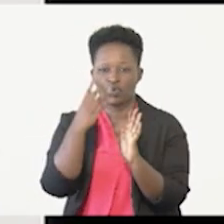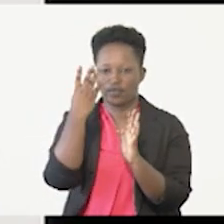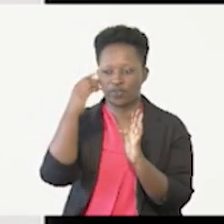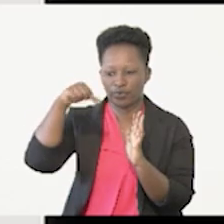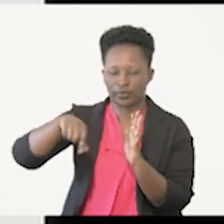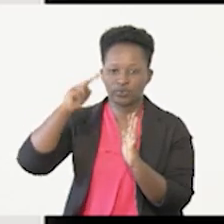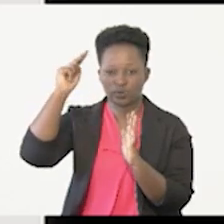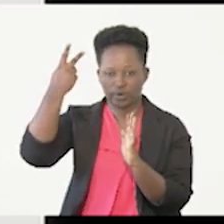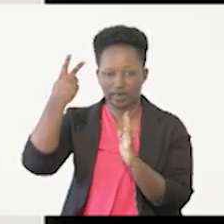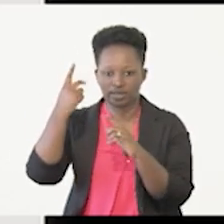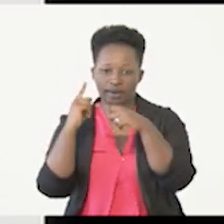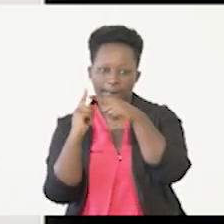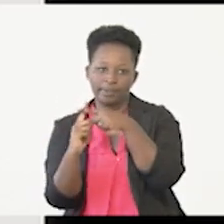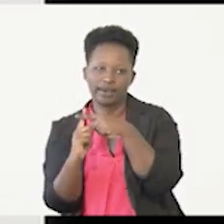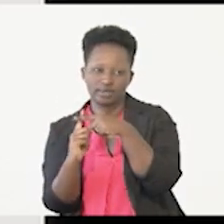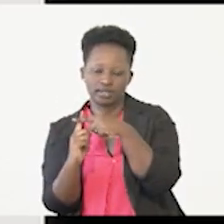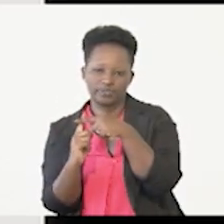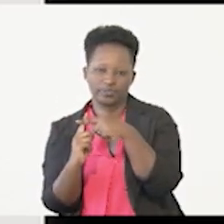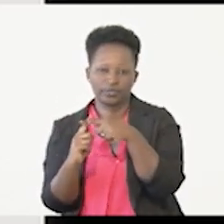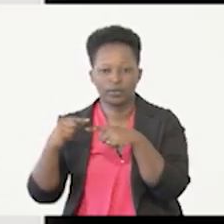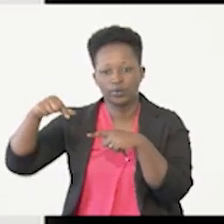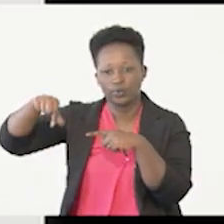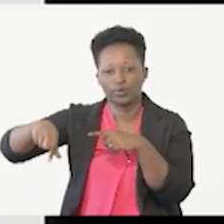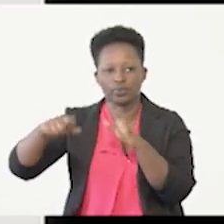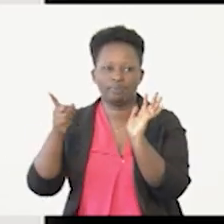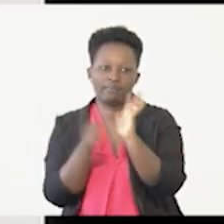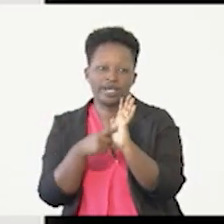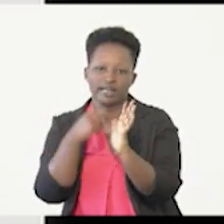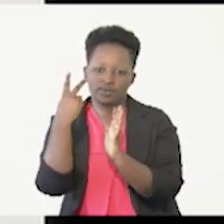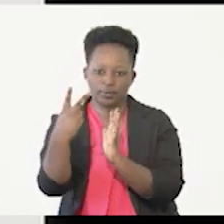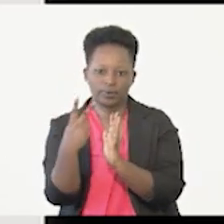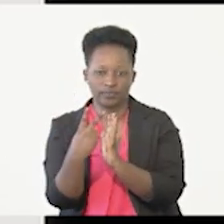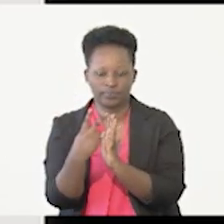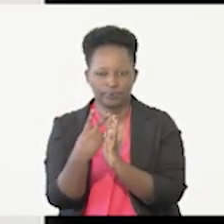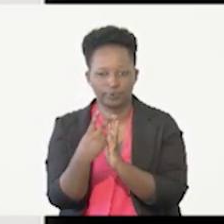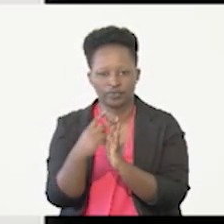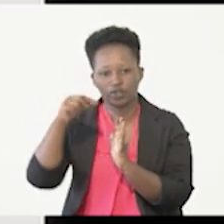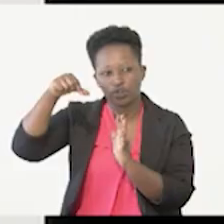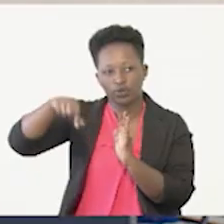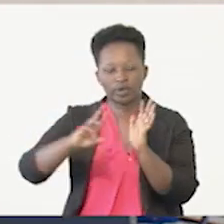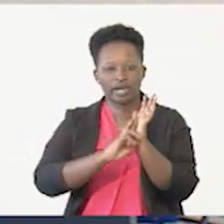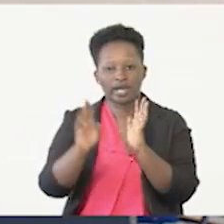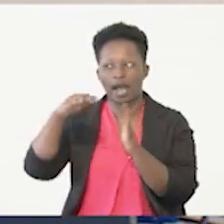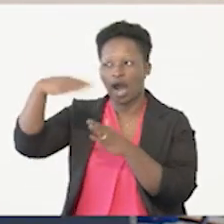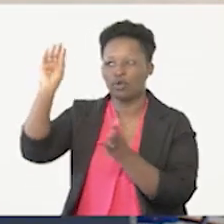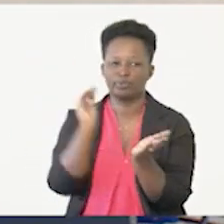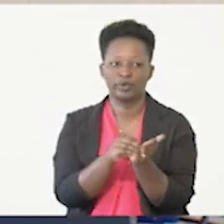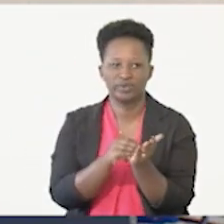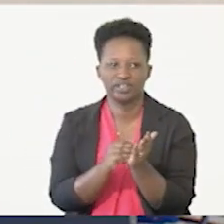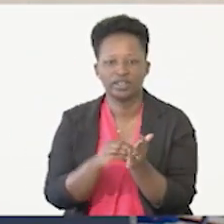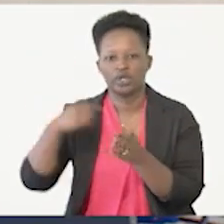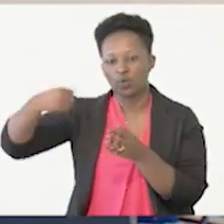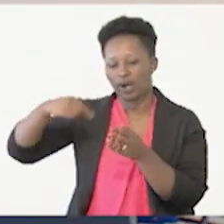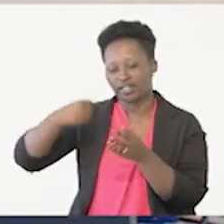4Q squared, then plus Q minus 2. So the Q represents the output, the